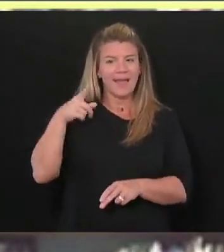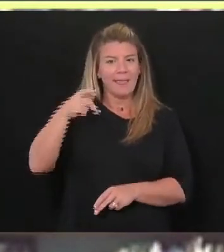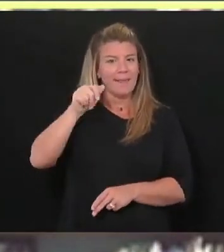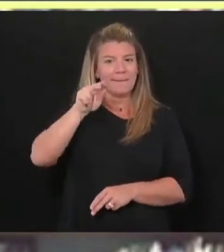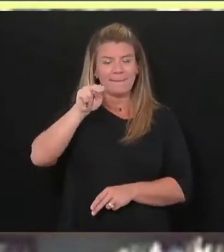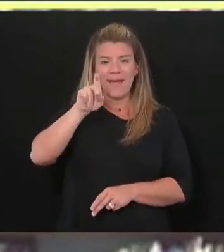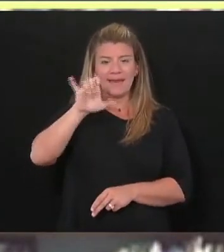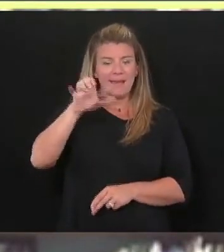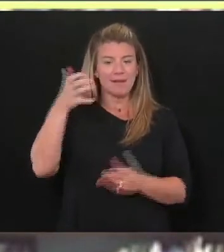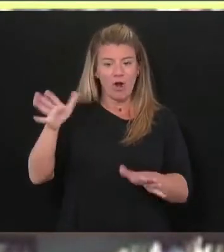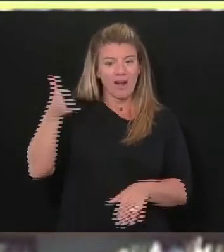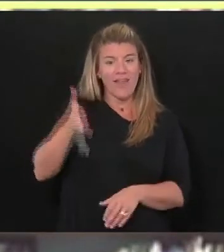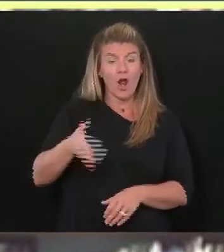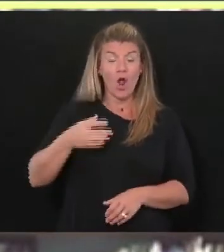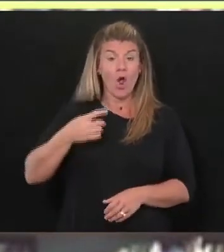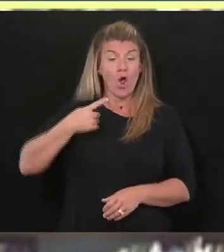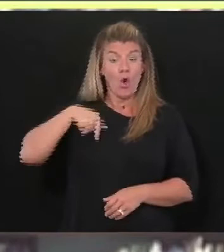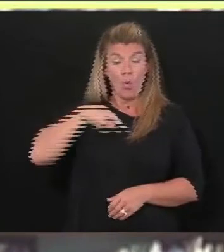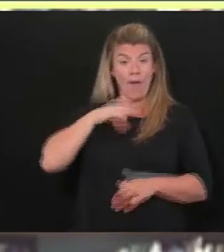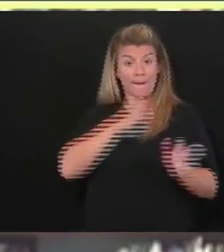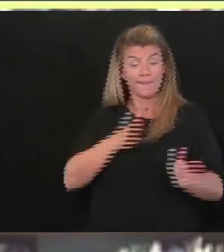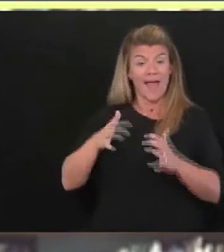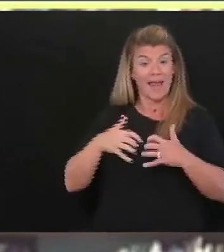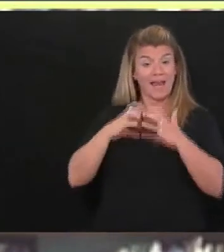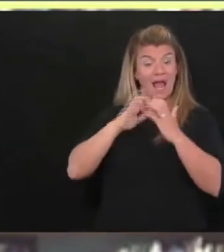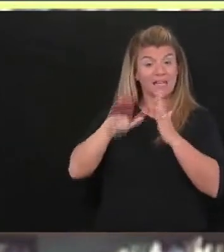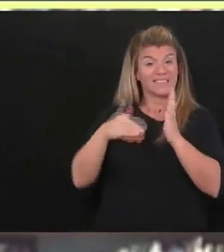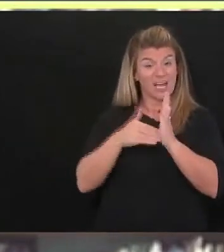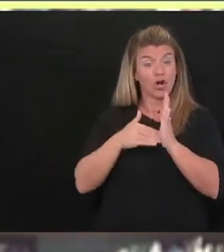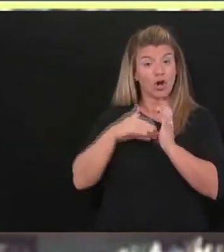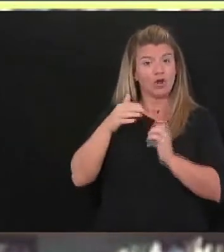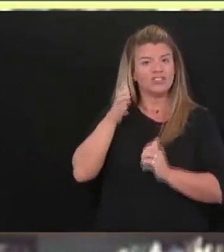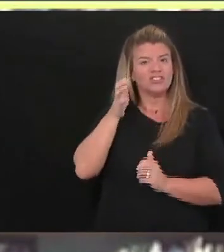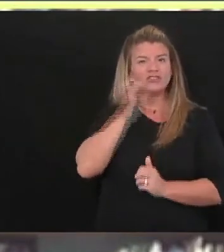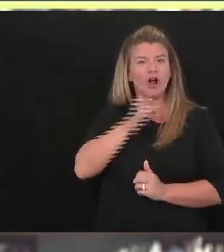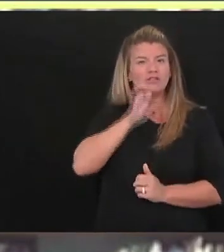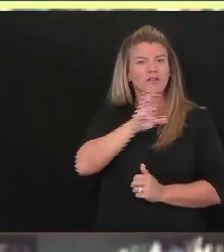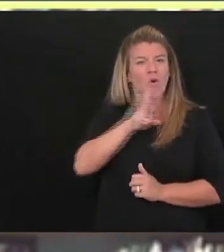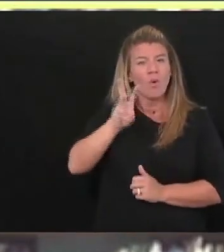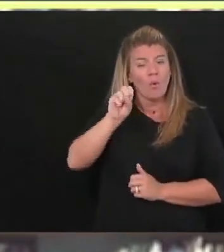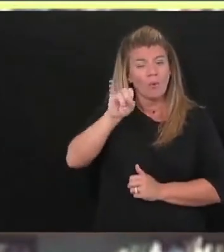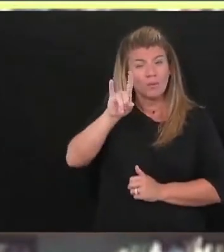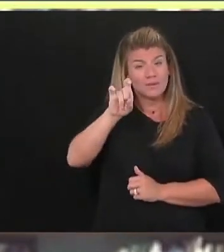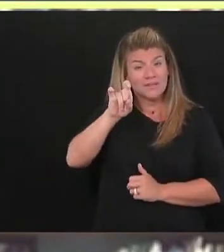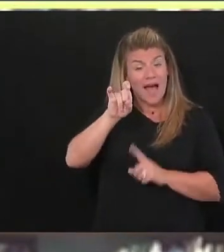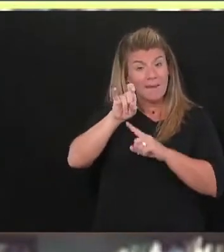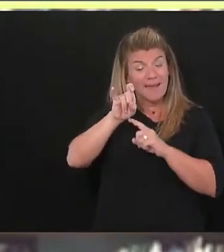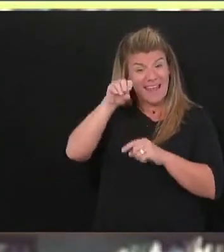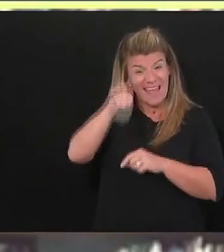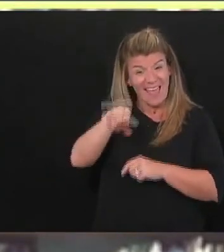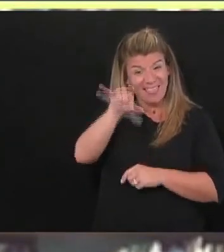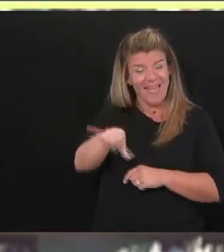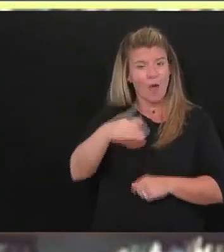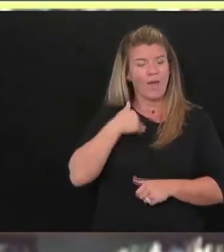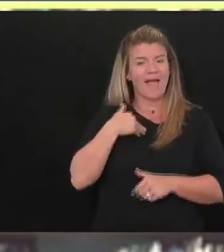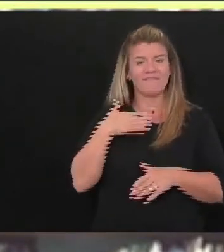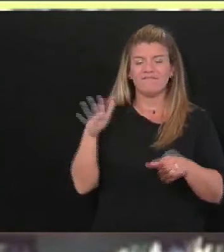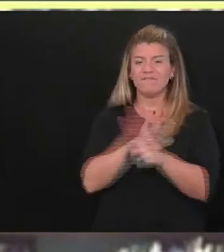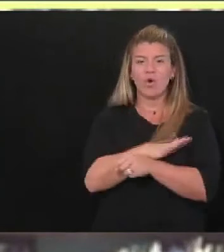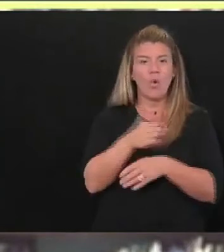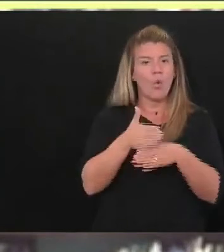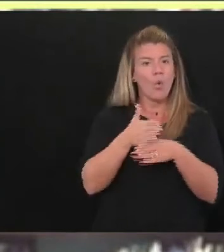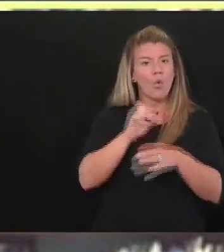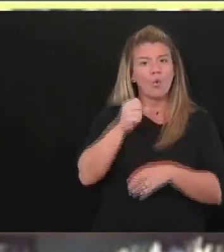ago. The plans began, and it's an innovation center on Charleston's west side. But within it, we have a fully functioning wood shop, a